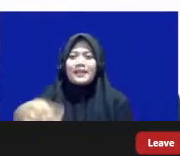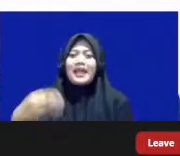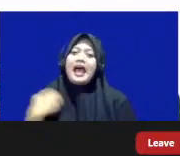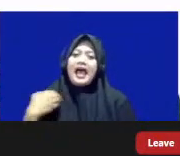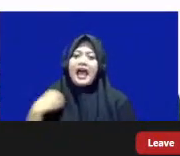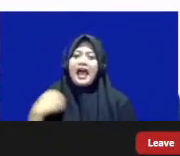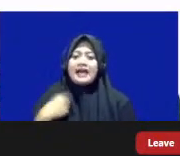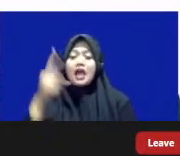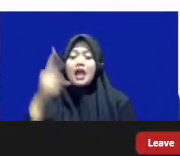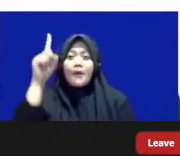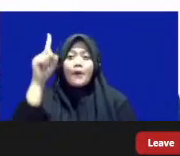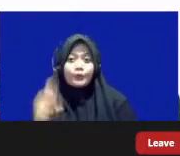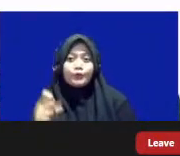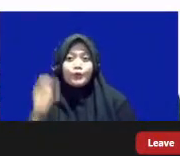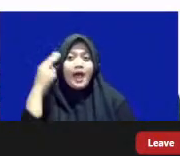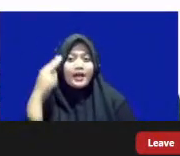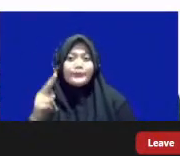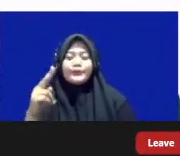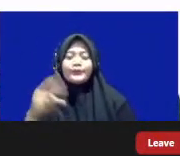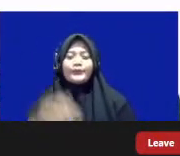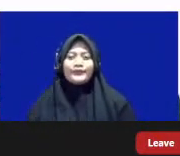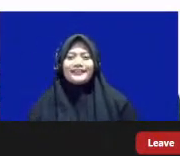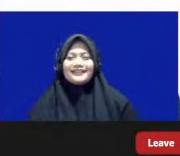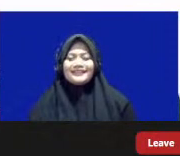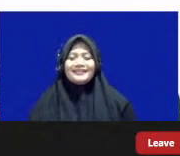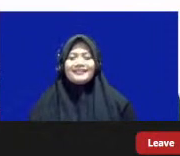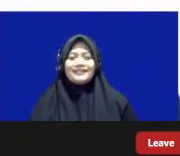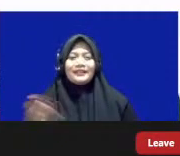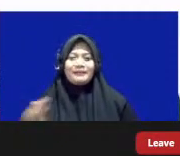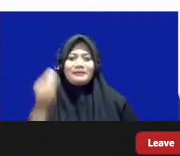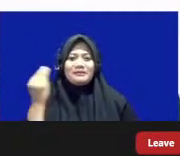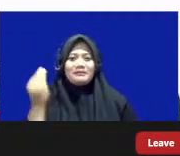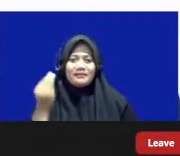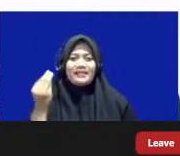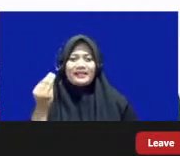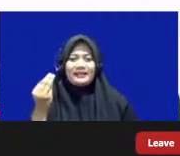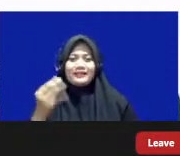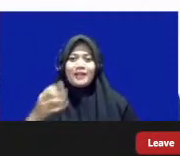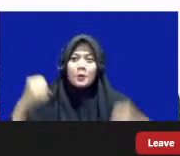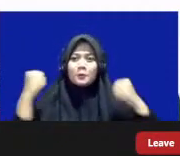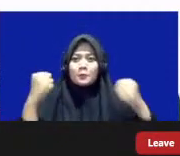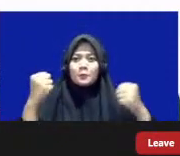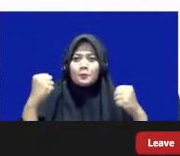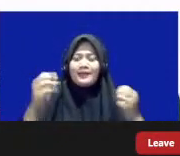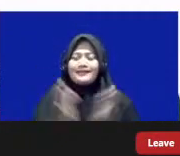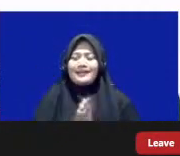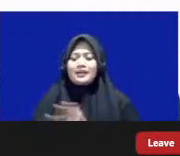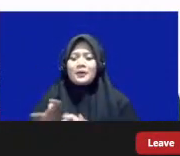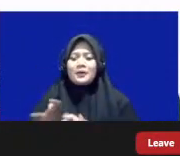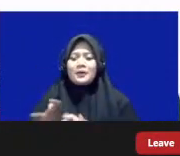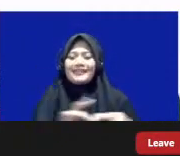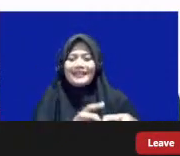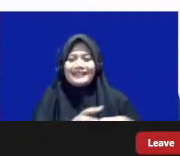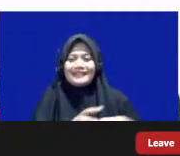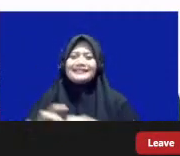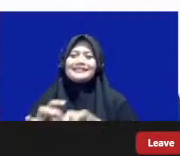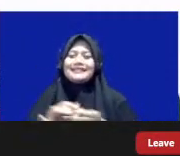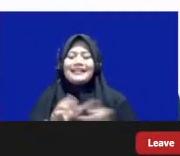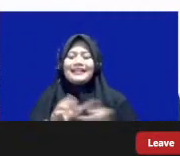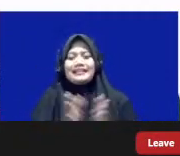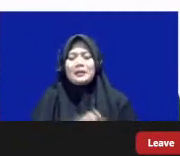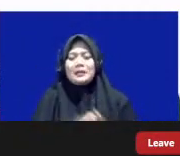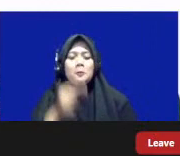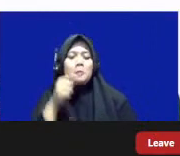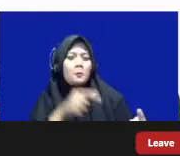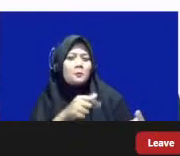there needs to have like a strong leadership in coordination as well as in implementing response. Pak Ian also highlight that